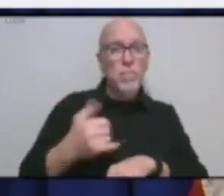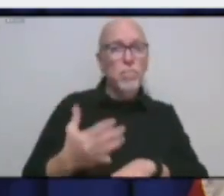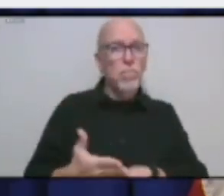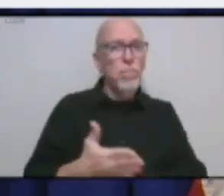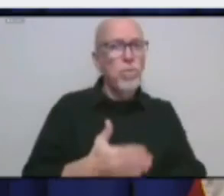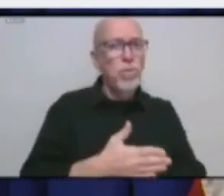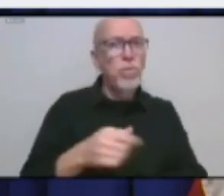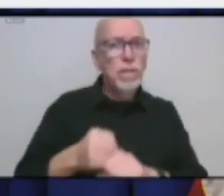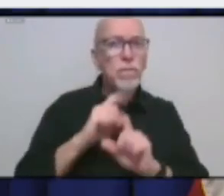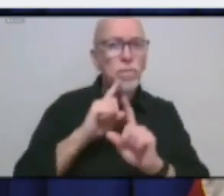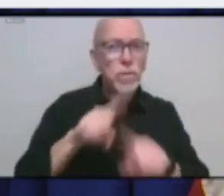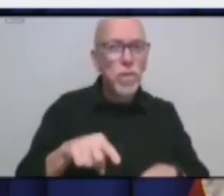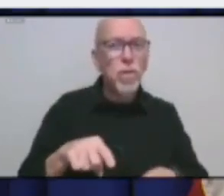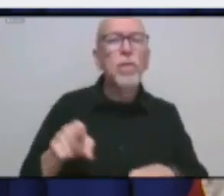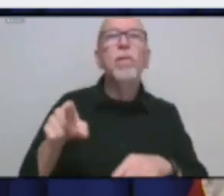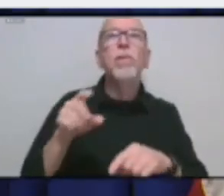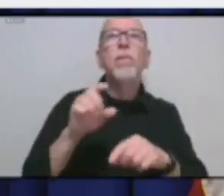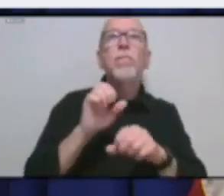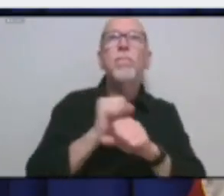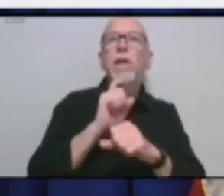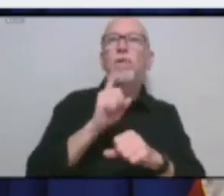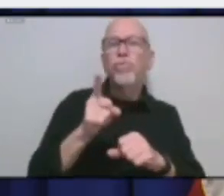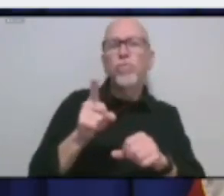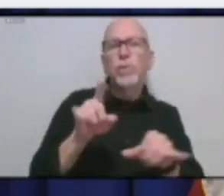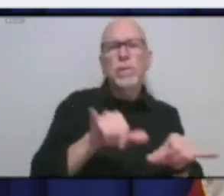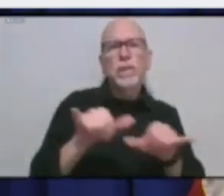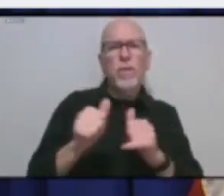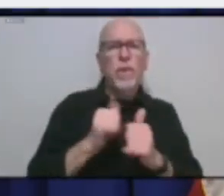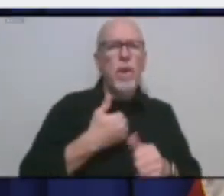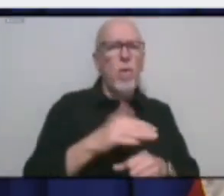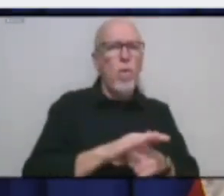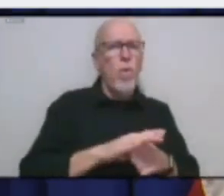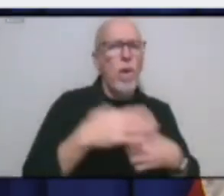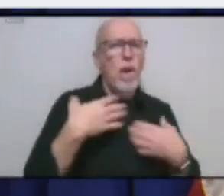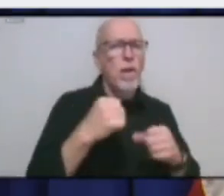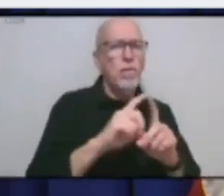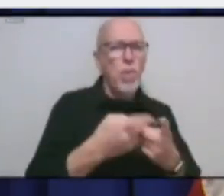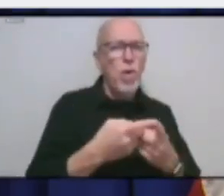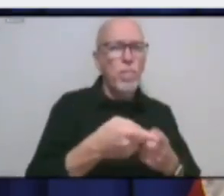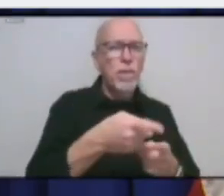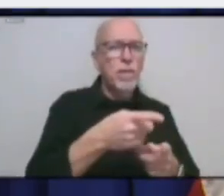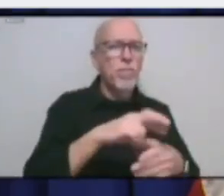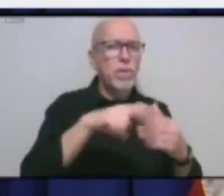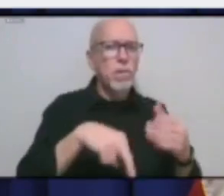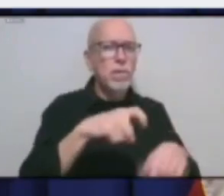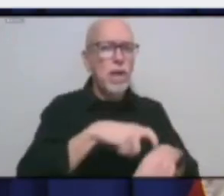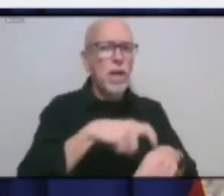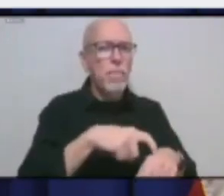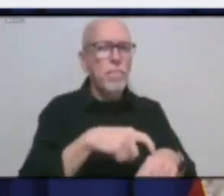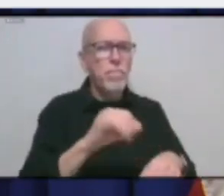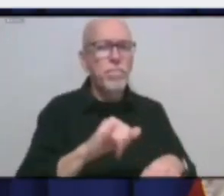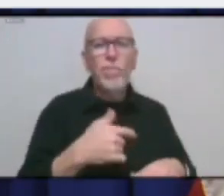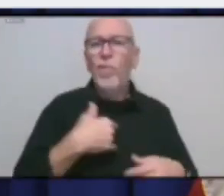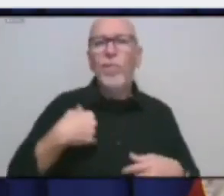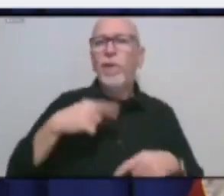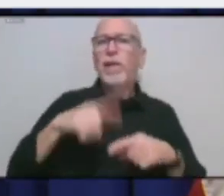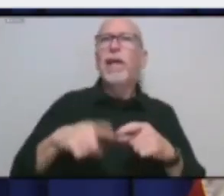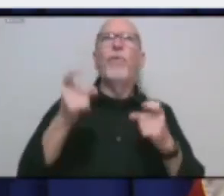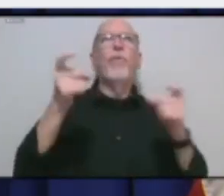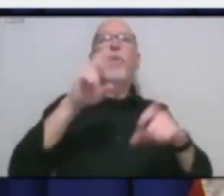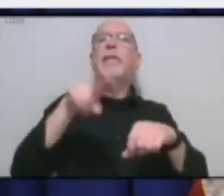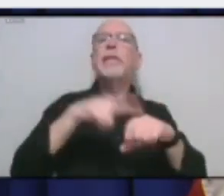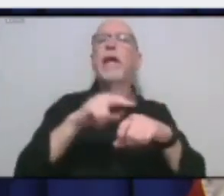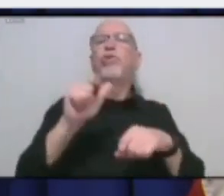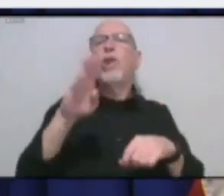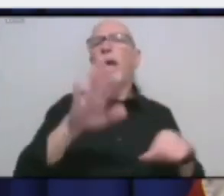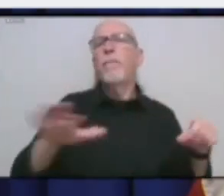working very hard to make sure that that's the case also with our local health department turnaround time. We don't have a lot of control over the national labs, but